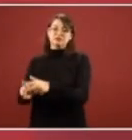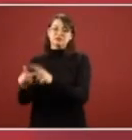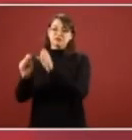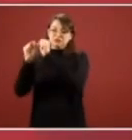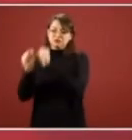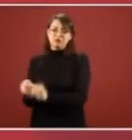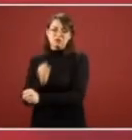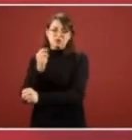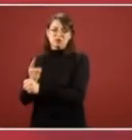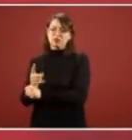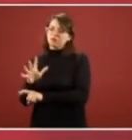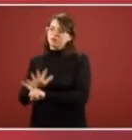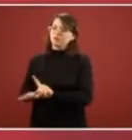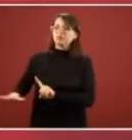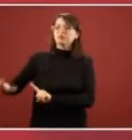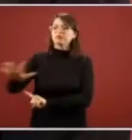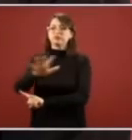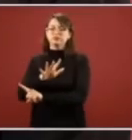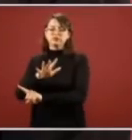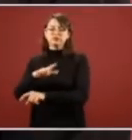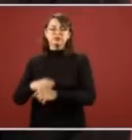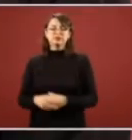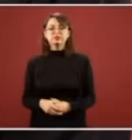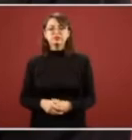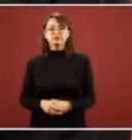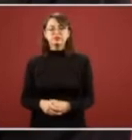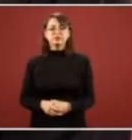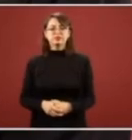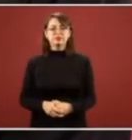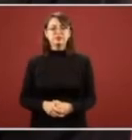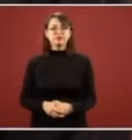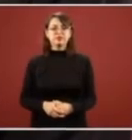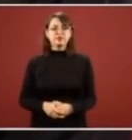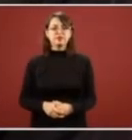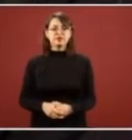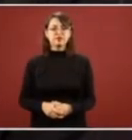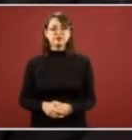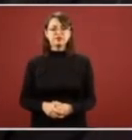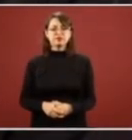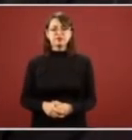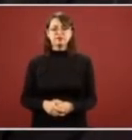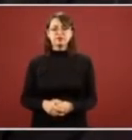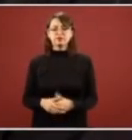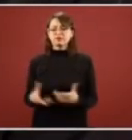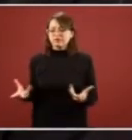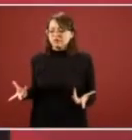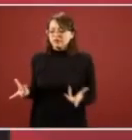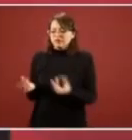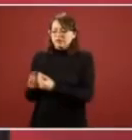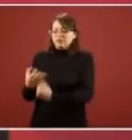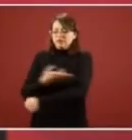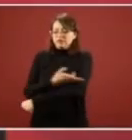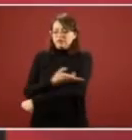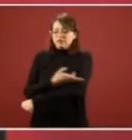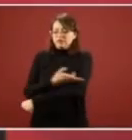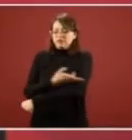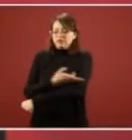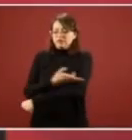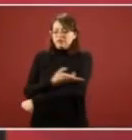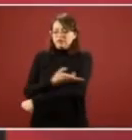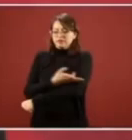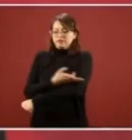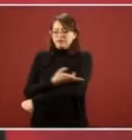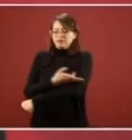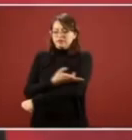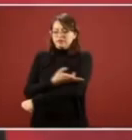país. That we have in our country. La más fraterna, la más solidaria. the